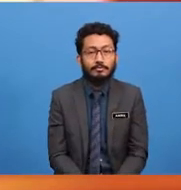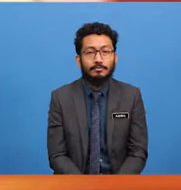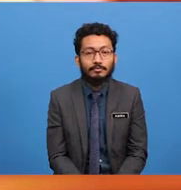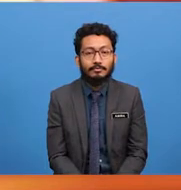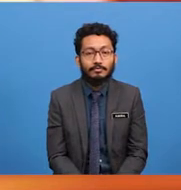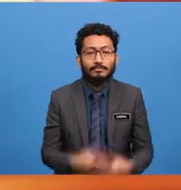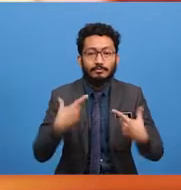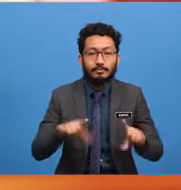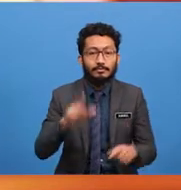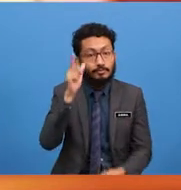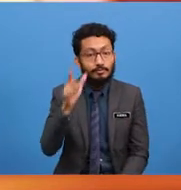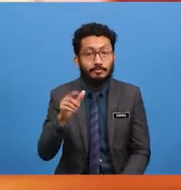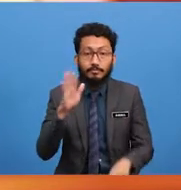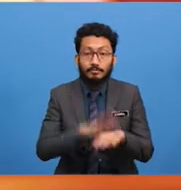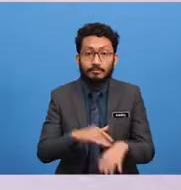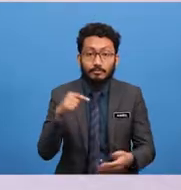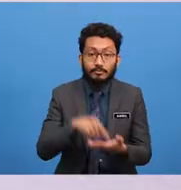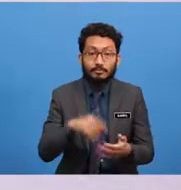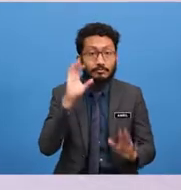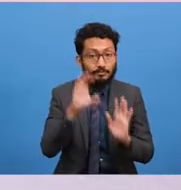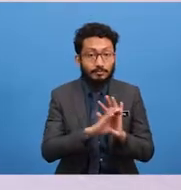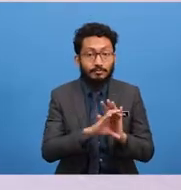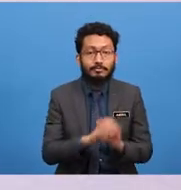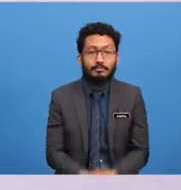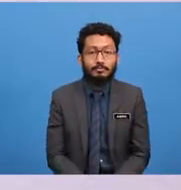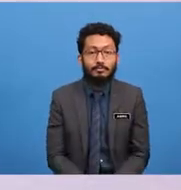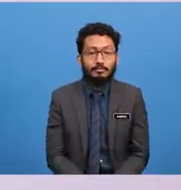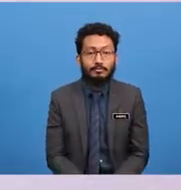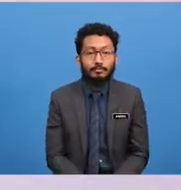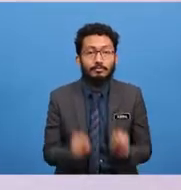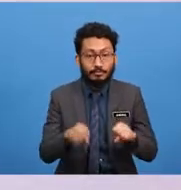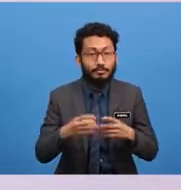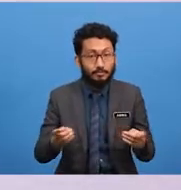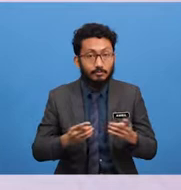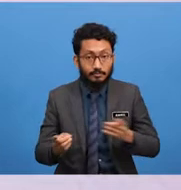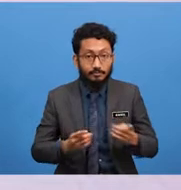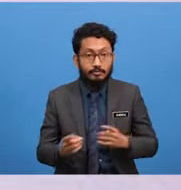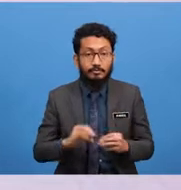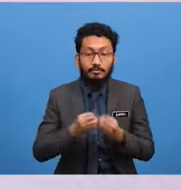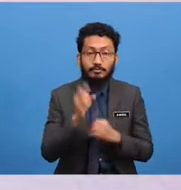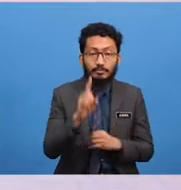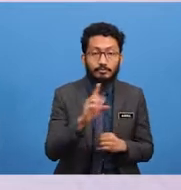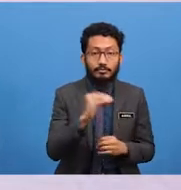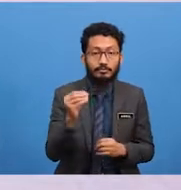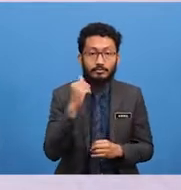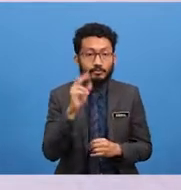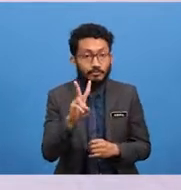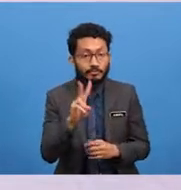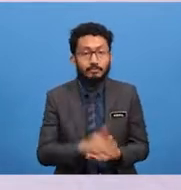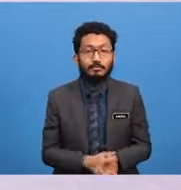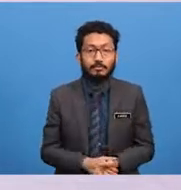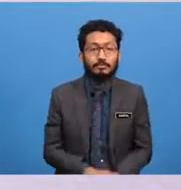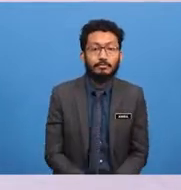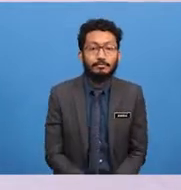Let's look at this picture. Can you describe number one and number two?